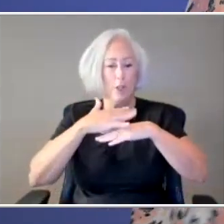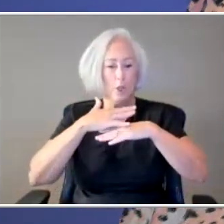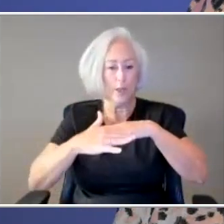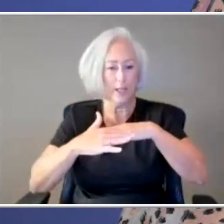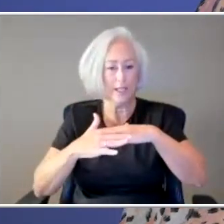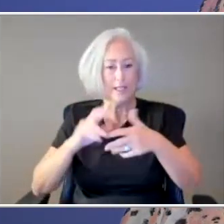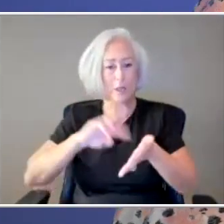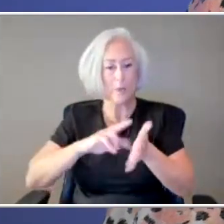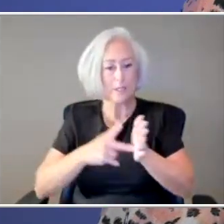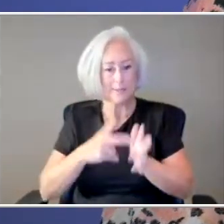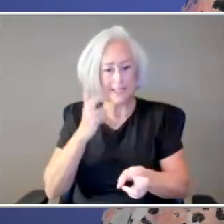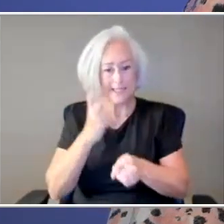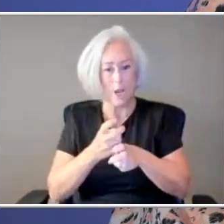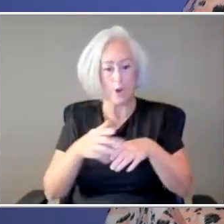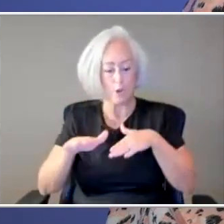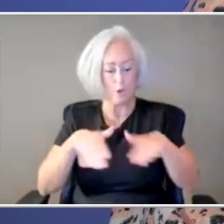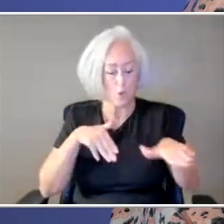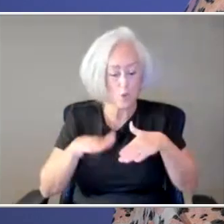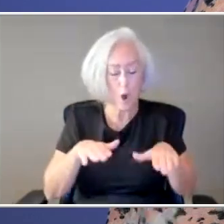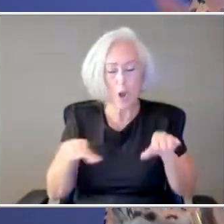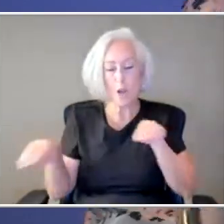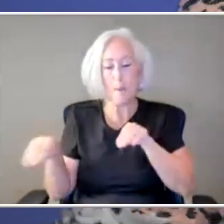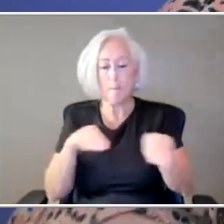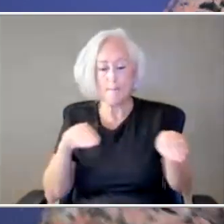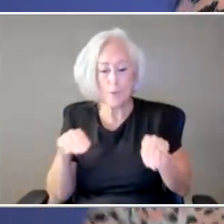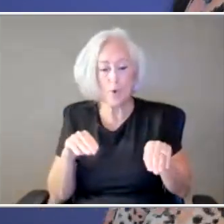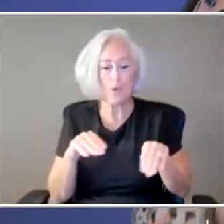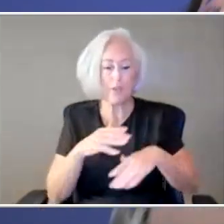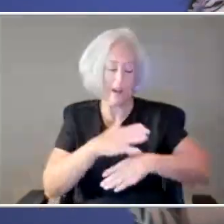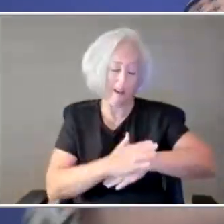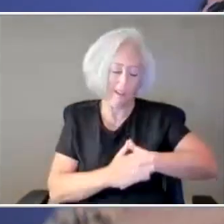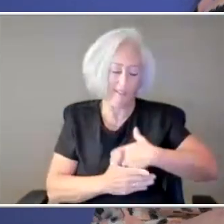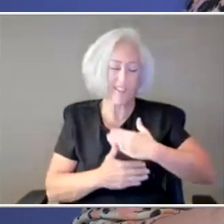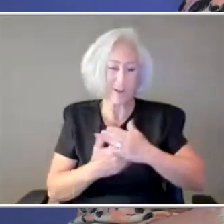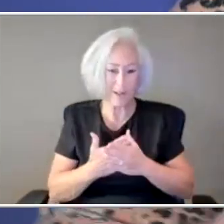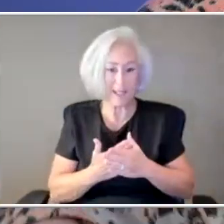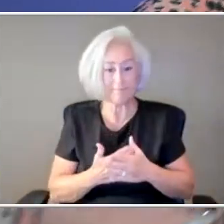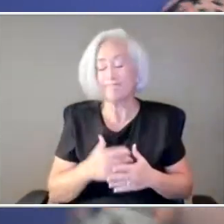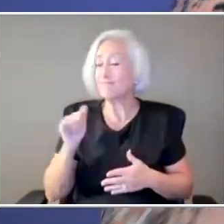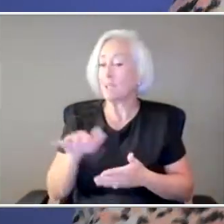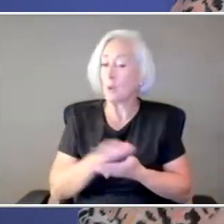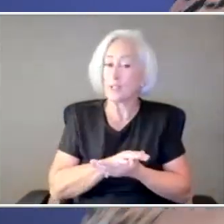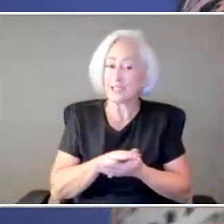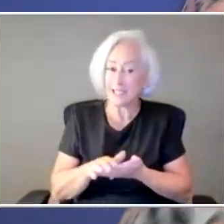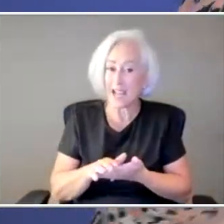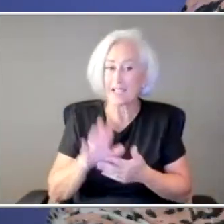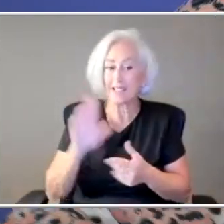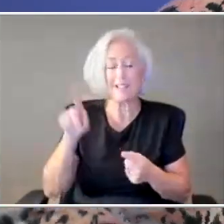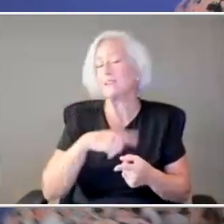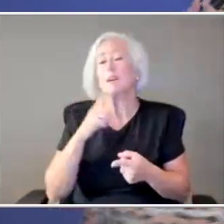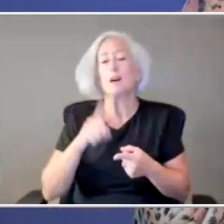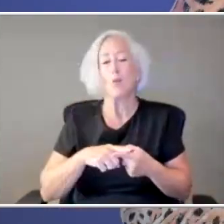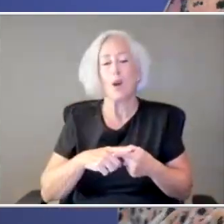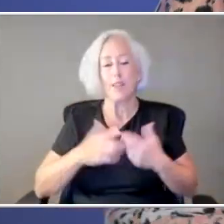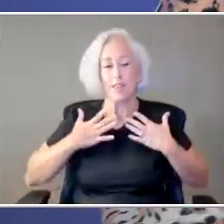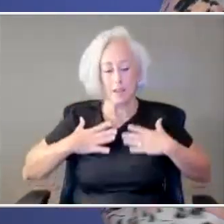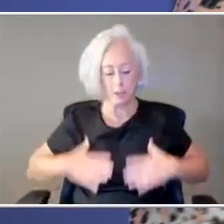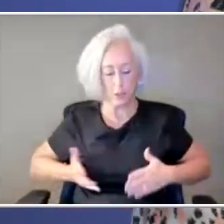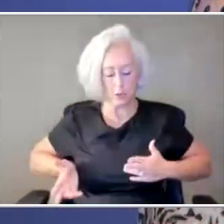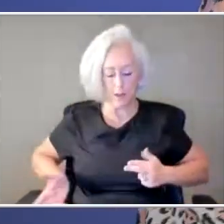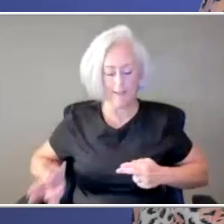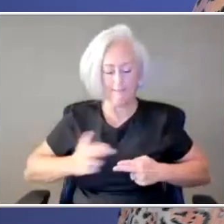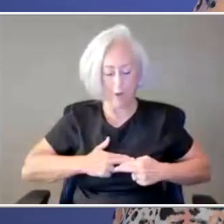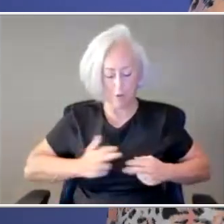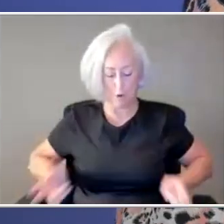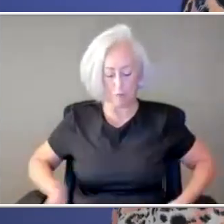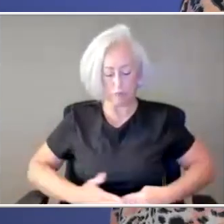really do anything comfortably. So it was nice when I can get the suit to fit. Even with all that Velcro, sometimes it's a little hard, but